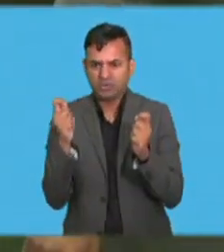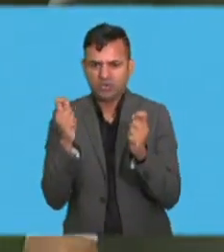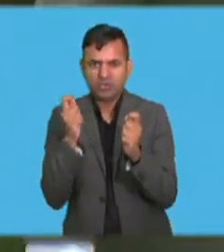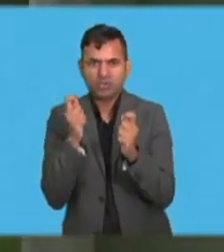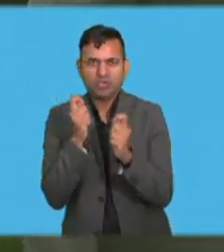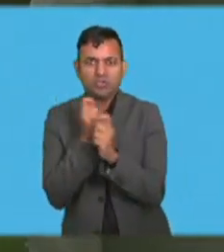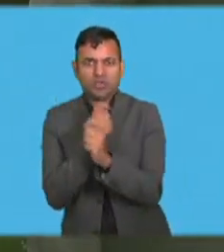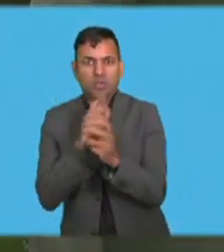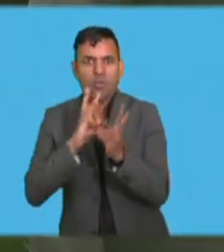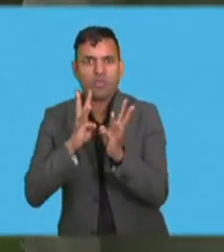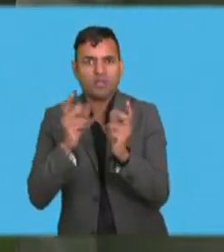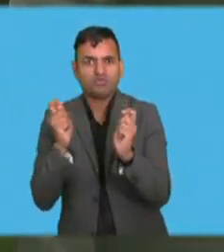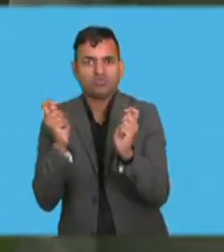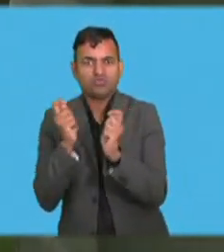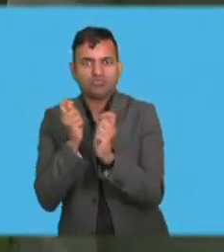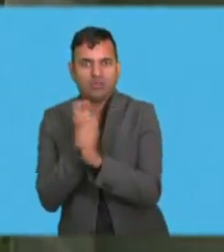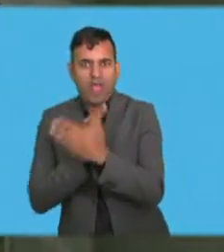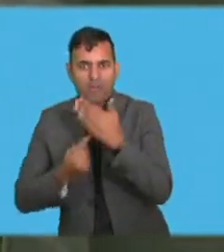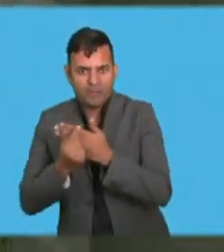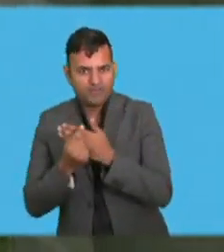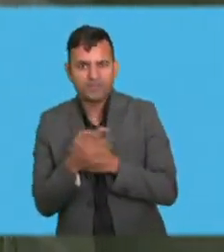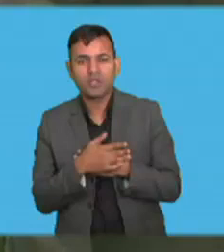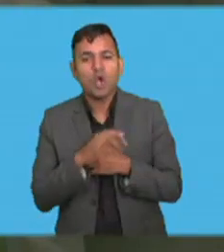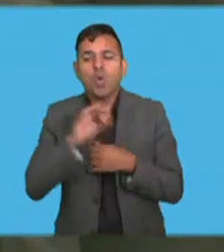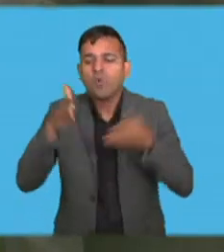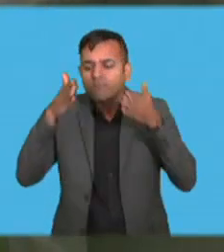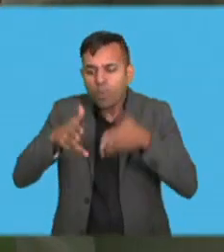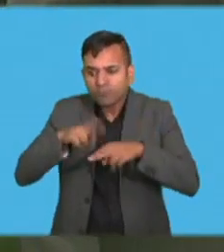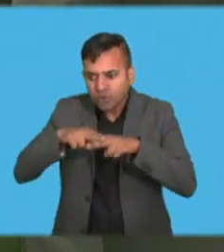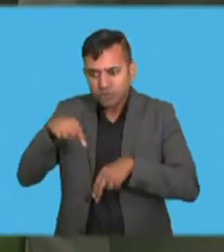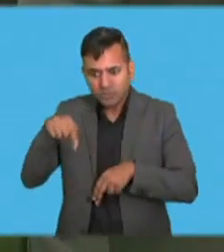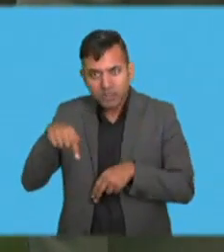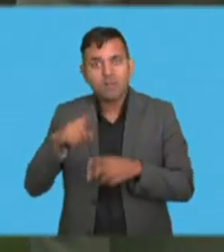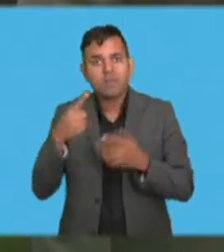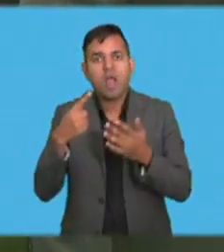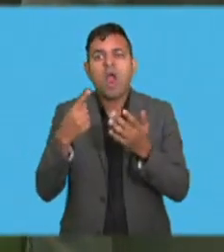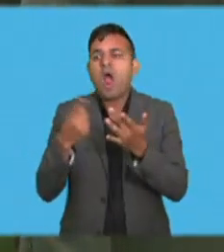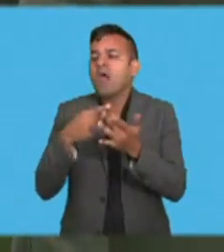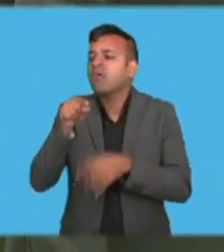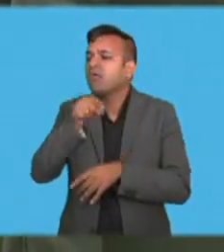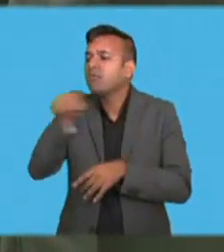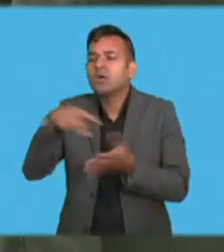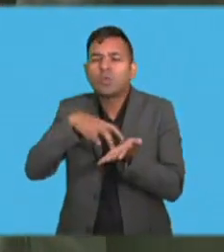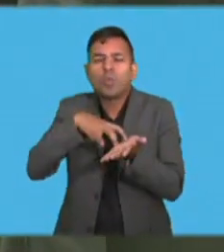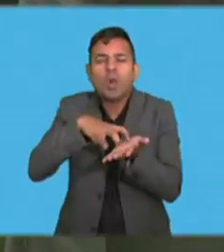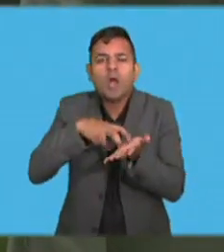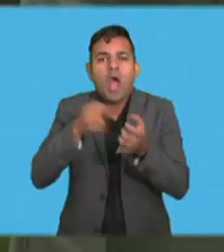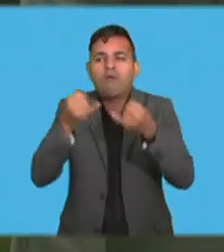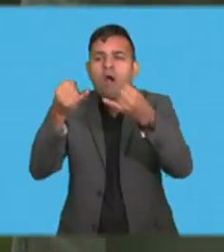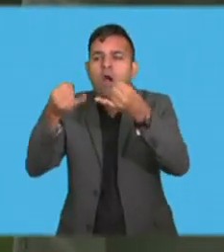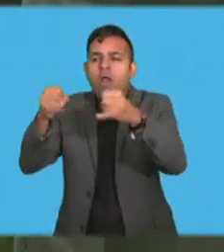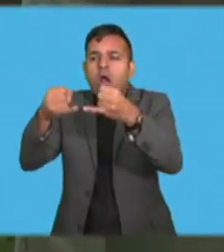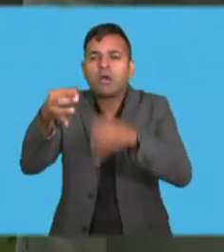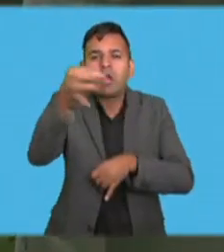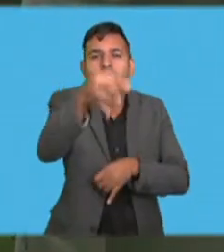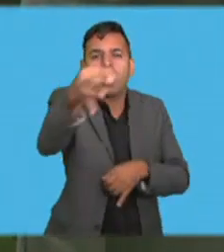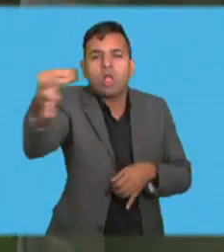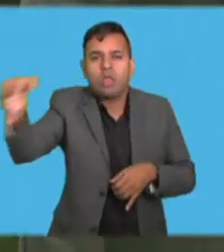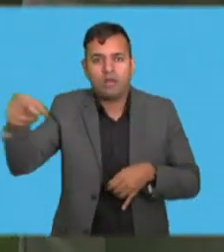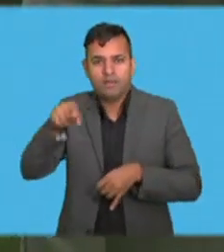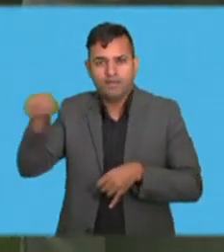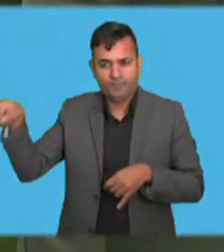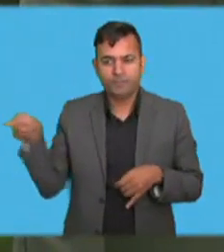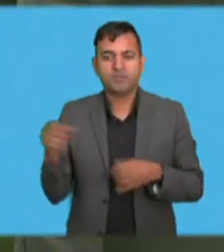the vulnerable small island states, particularly in the Caribbean. One thing that